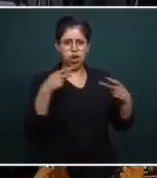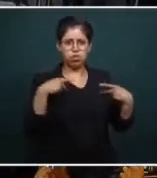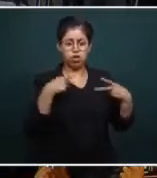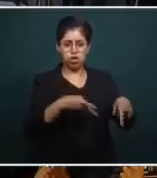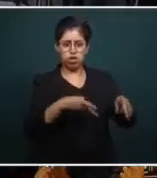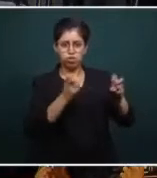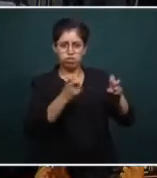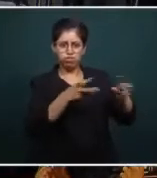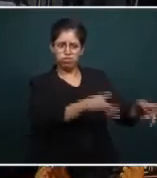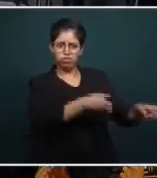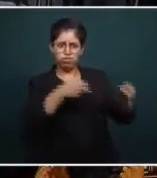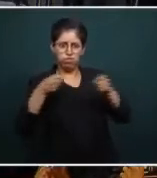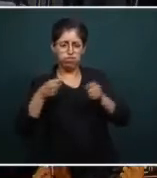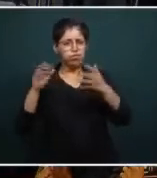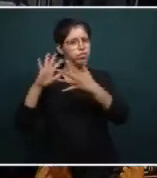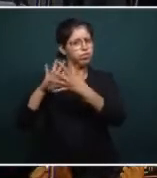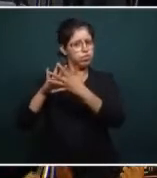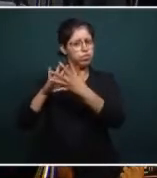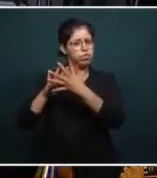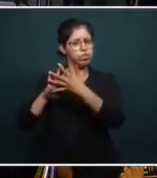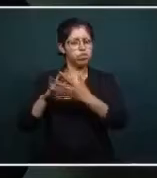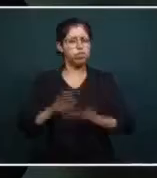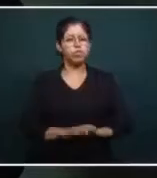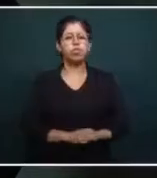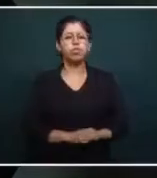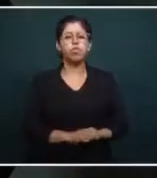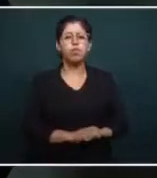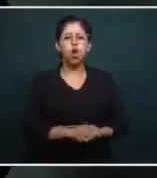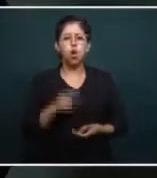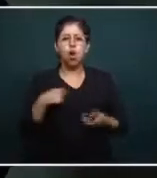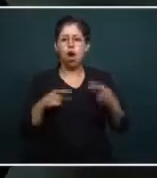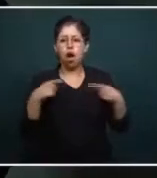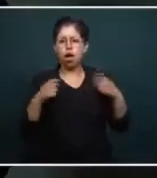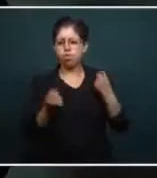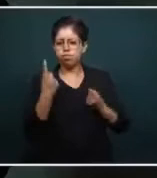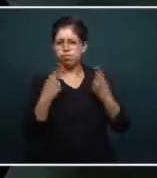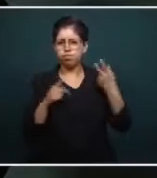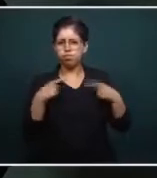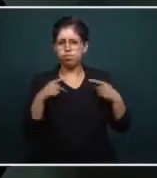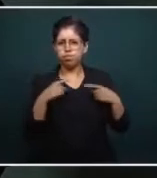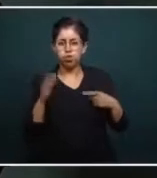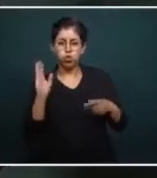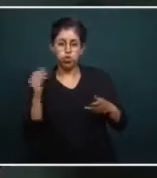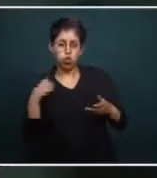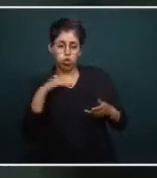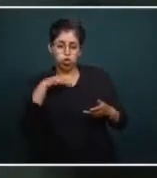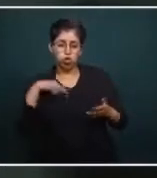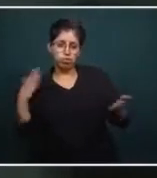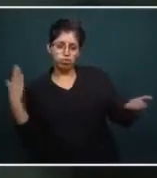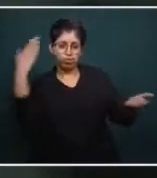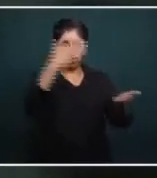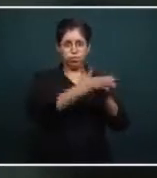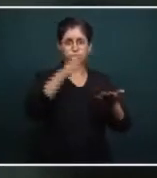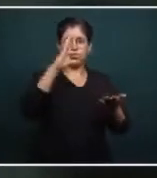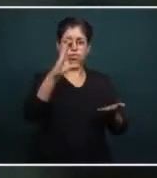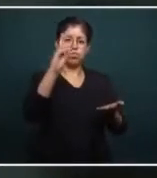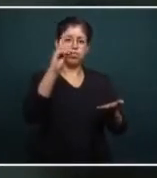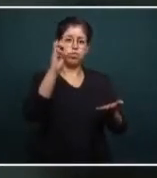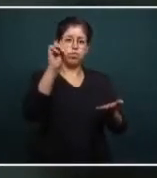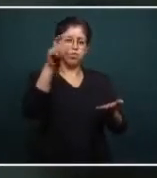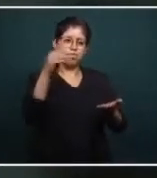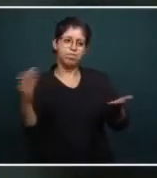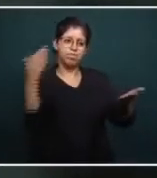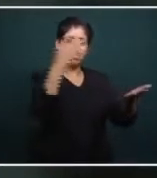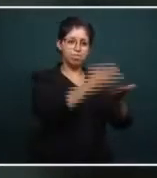centers and to continue to um, monitor for the persecution of